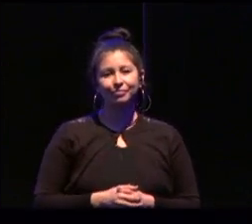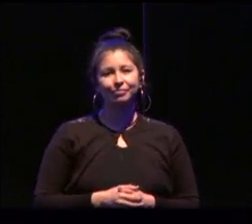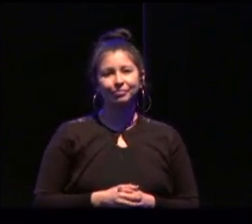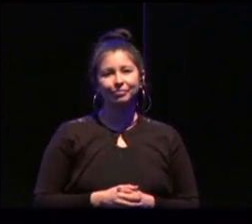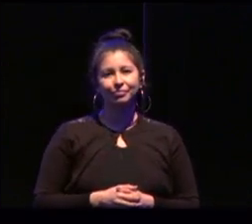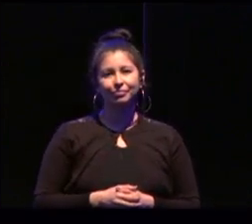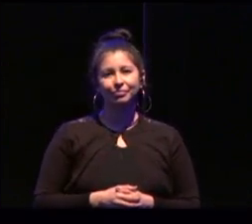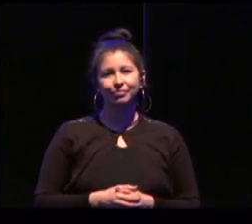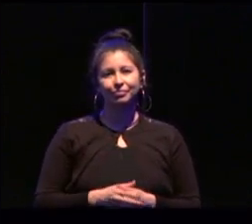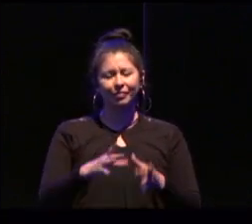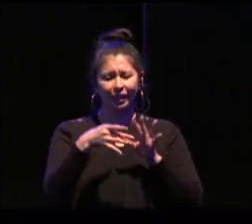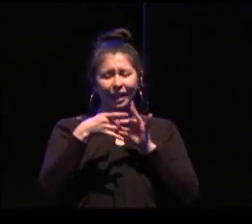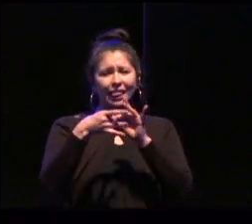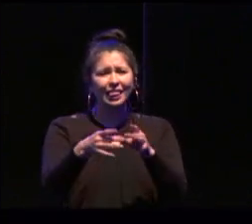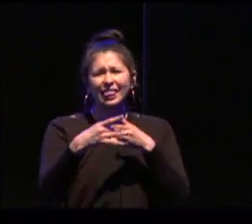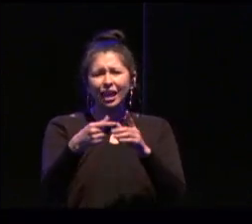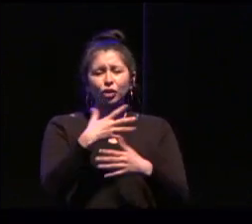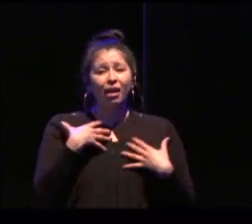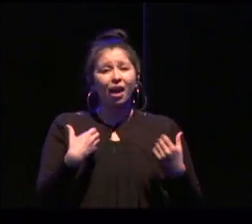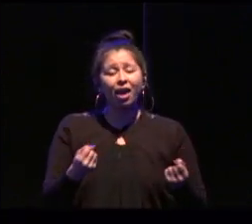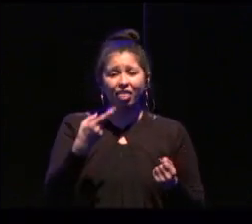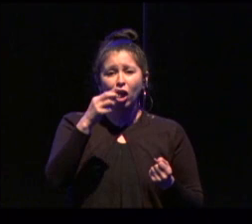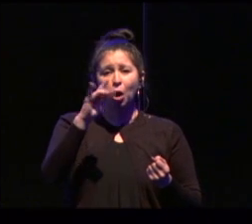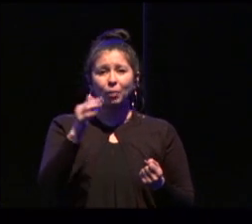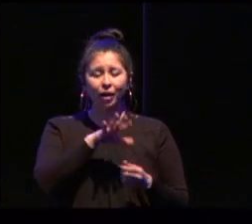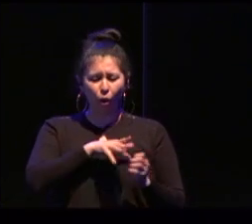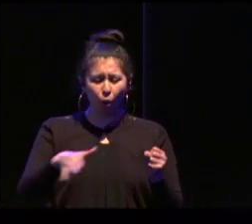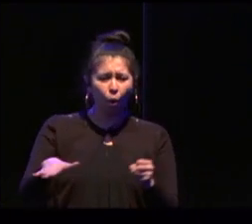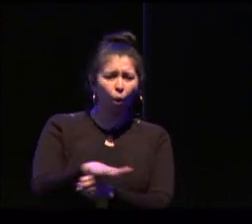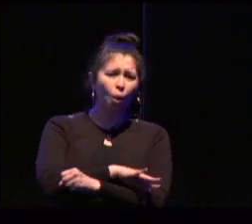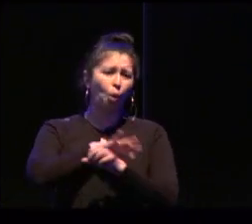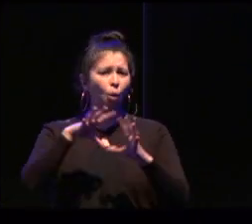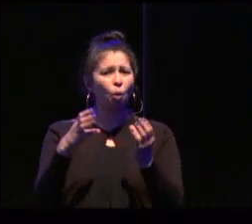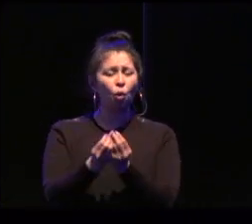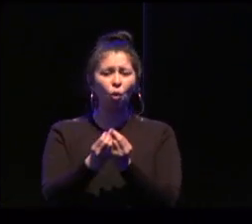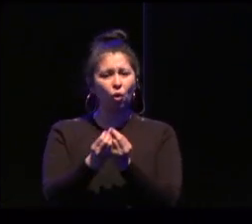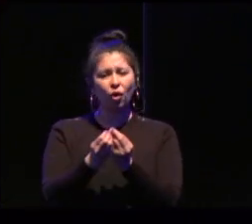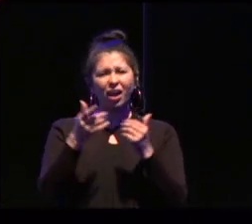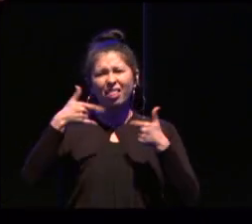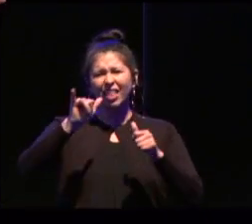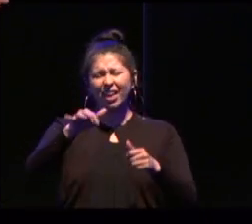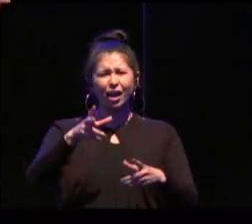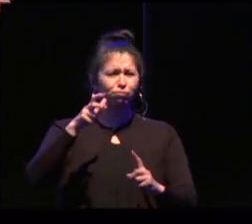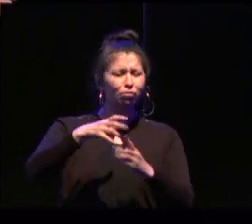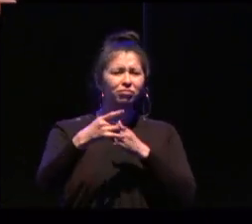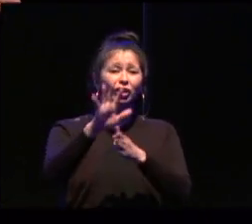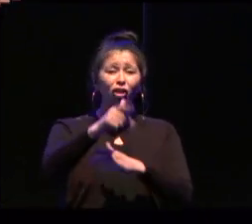And let health and harmony and wholeness reign supreme in your life right